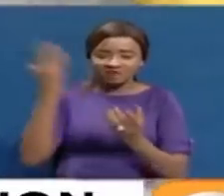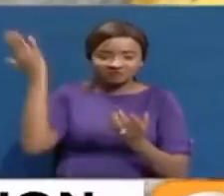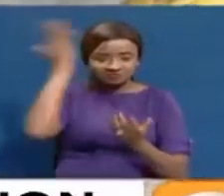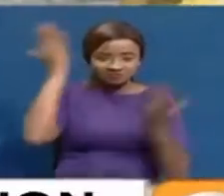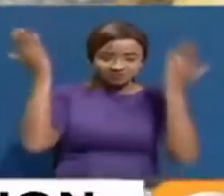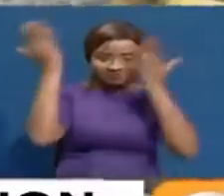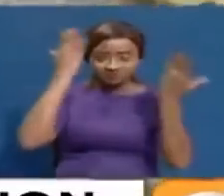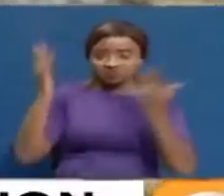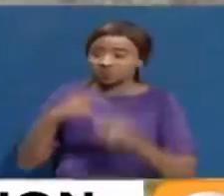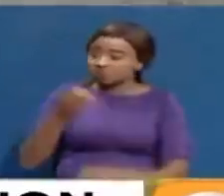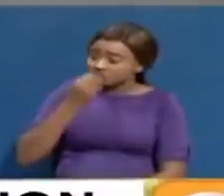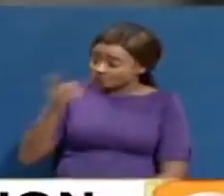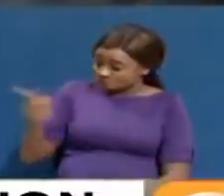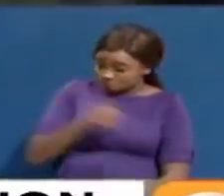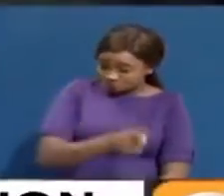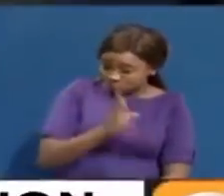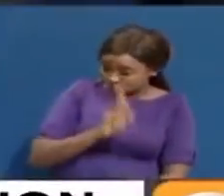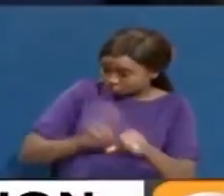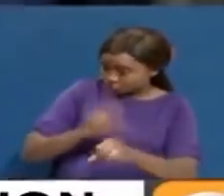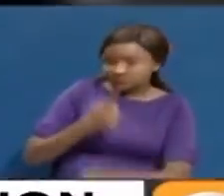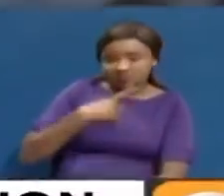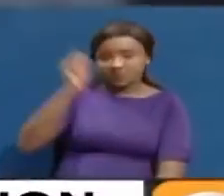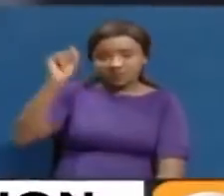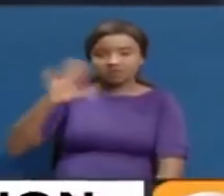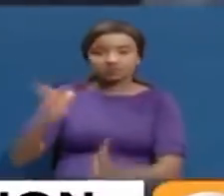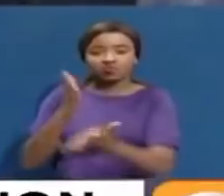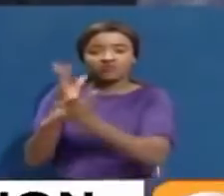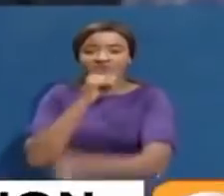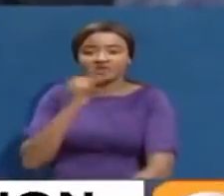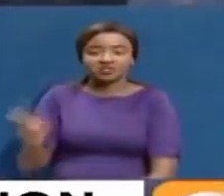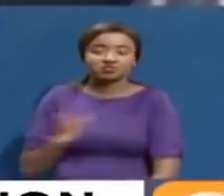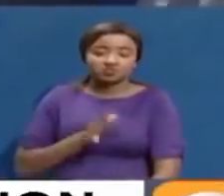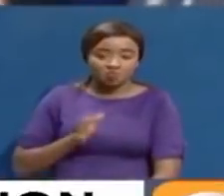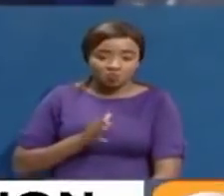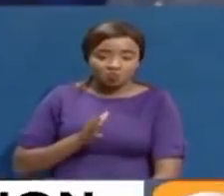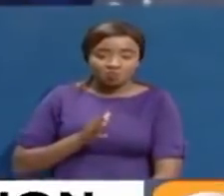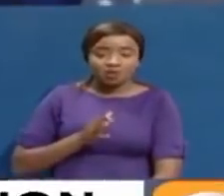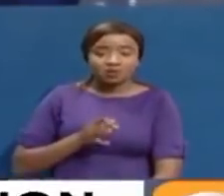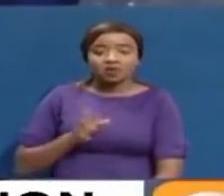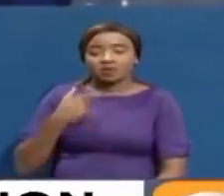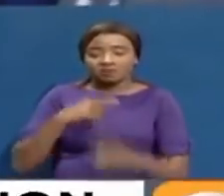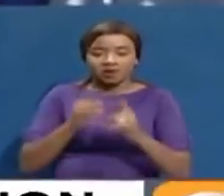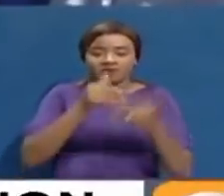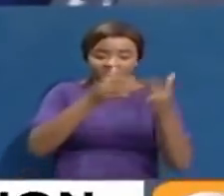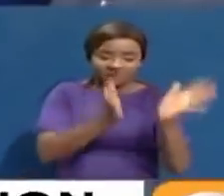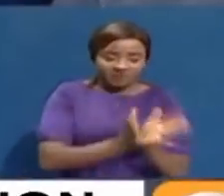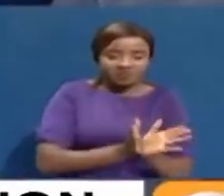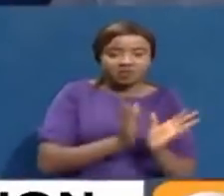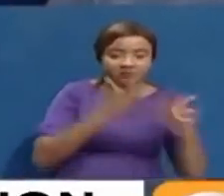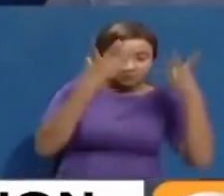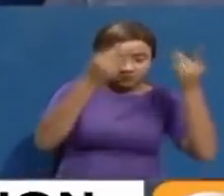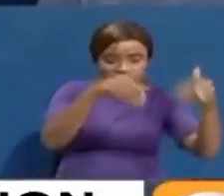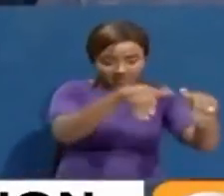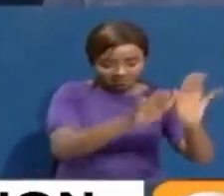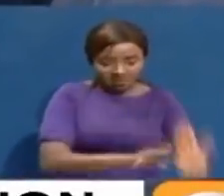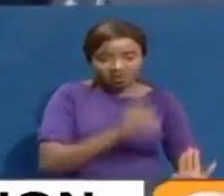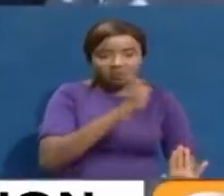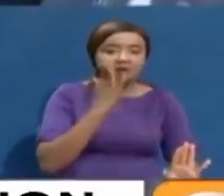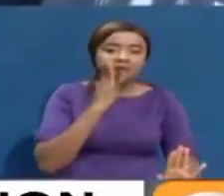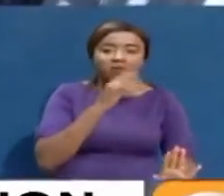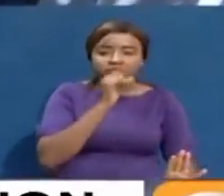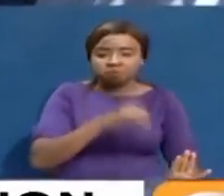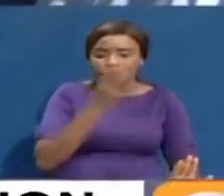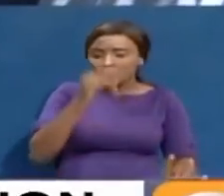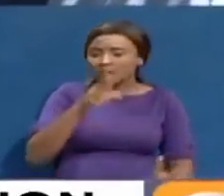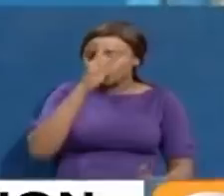used? Yes. Thank you. Mother, I'm confirmed you yield it to me. The family opted to bury the grandmother weeks after police failed to make